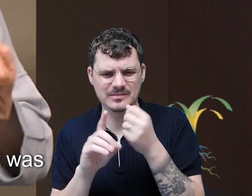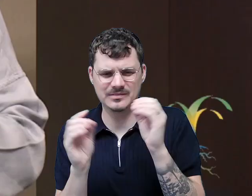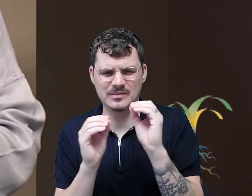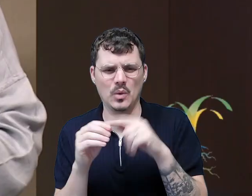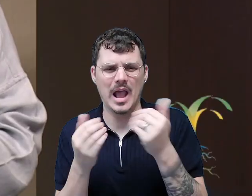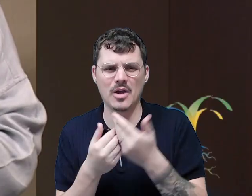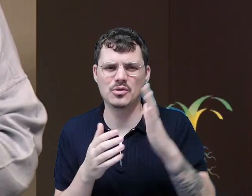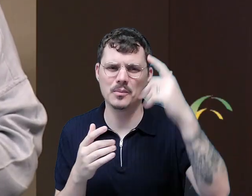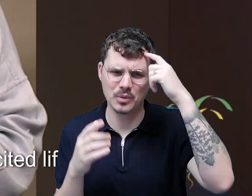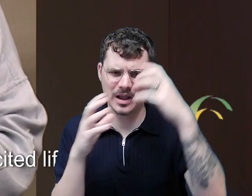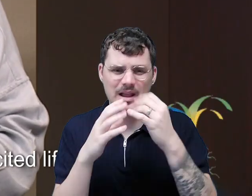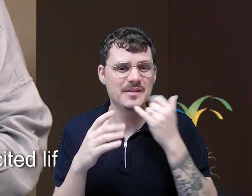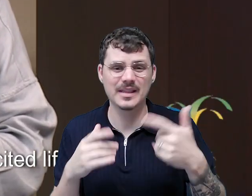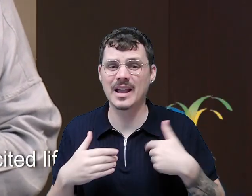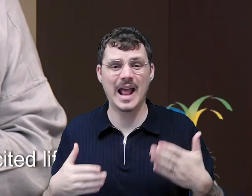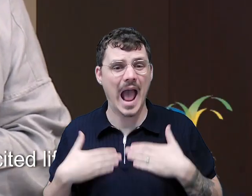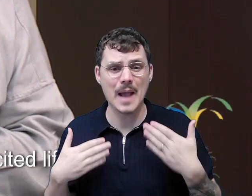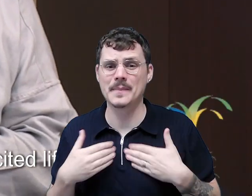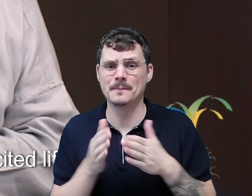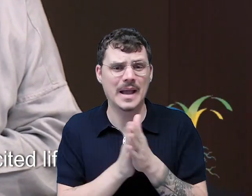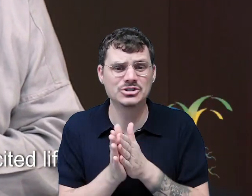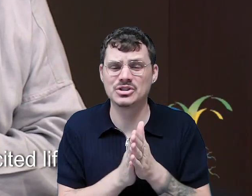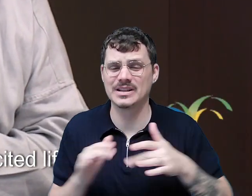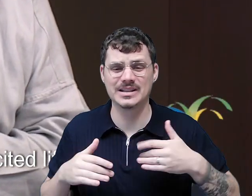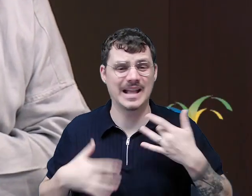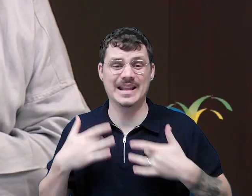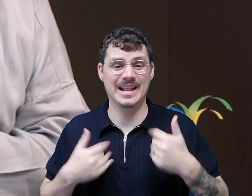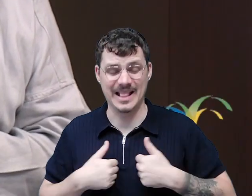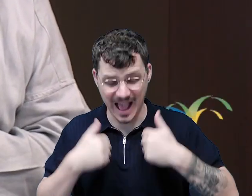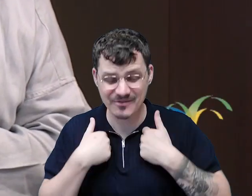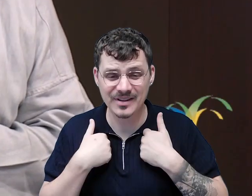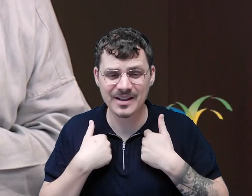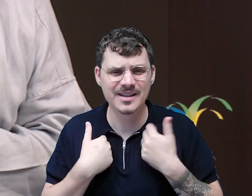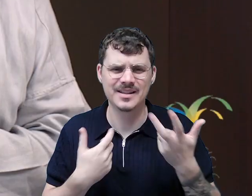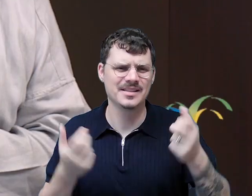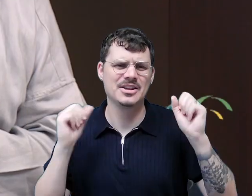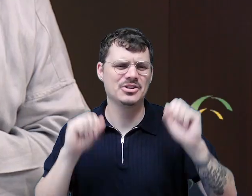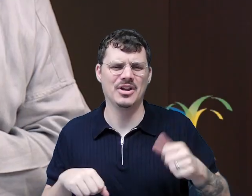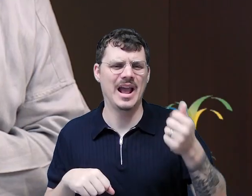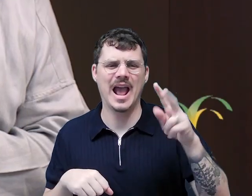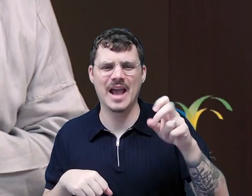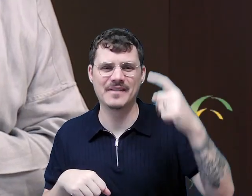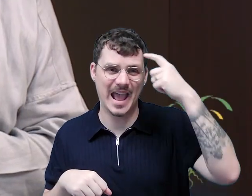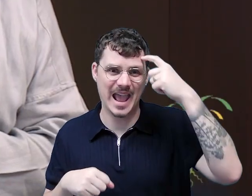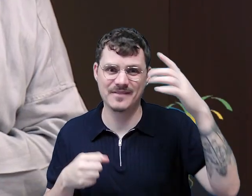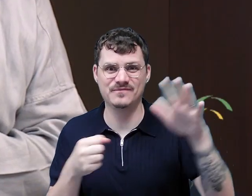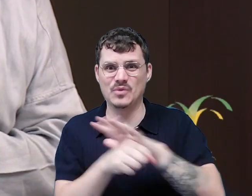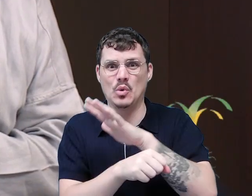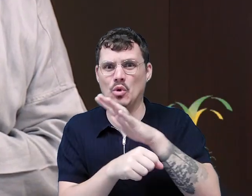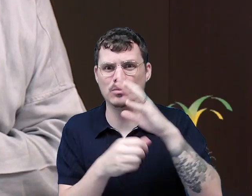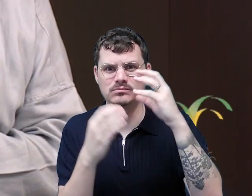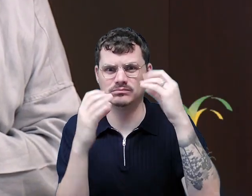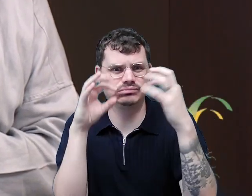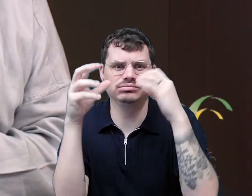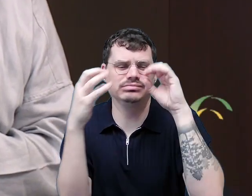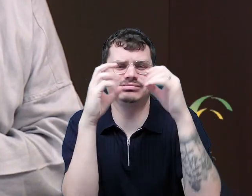to what was going on in their brain. If they had a happy, passionate, excited life, they could have a head full